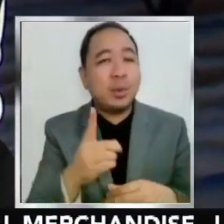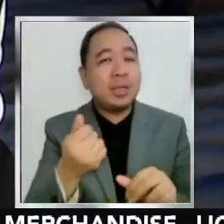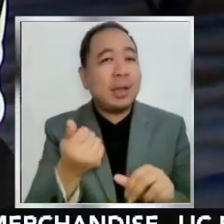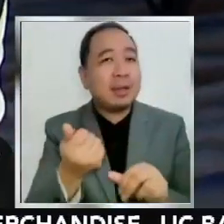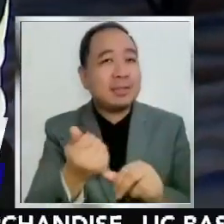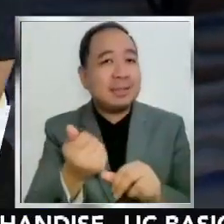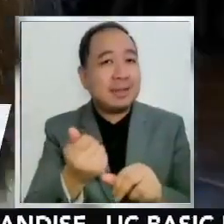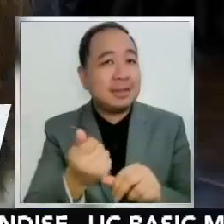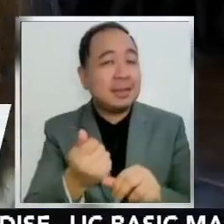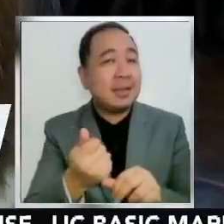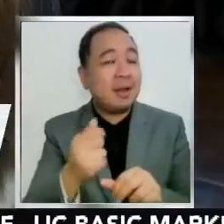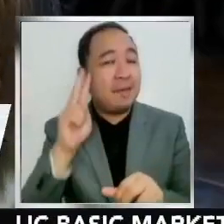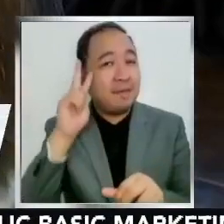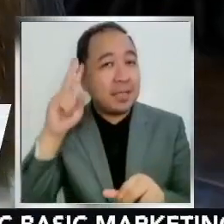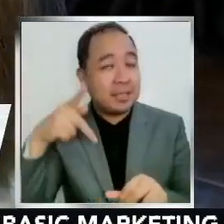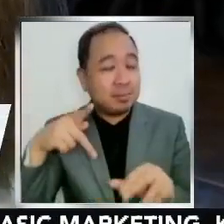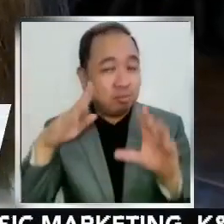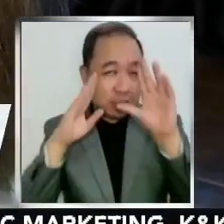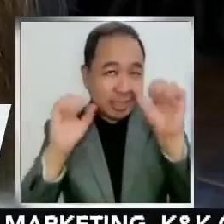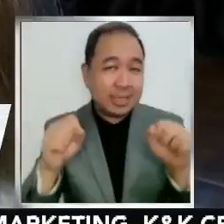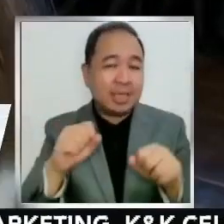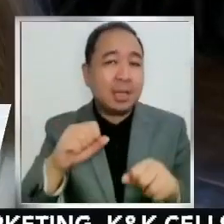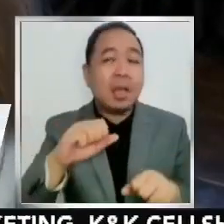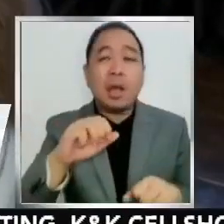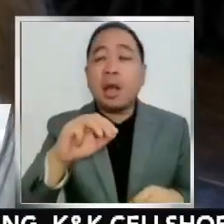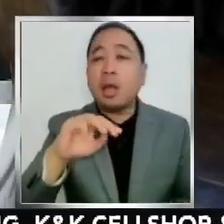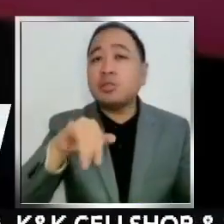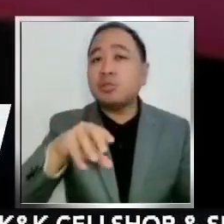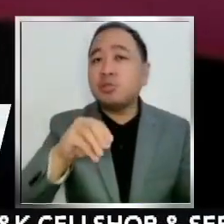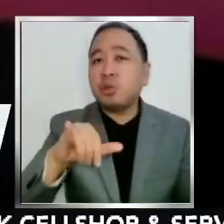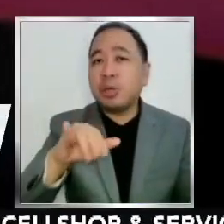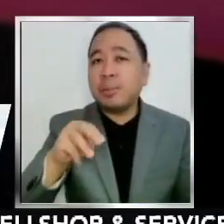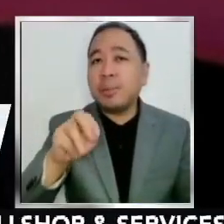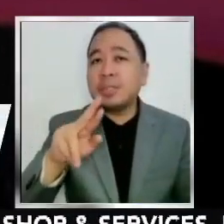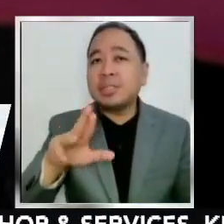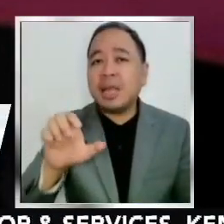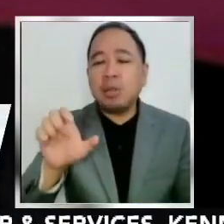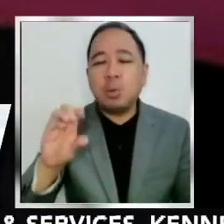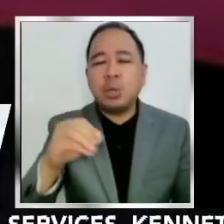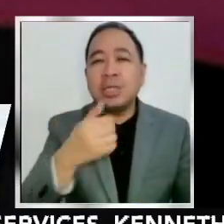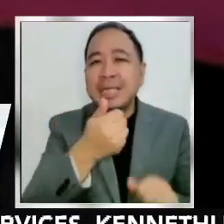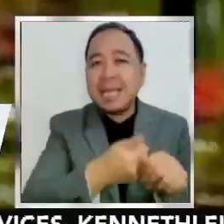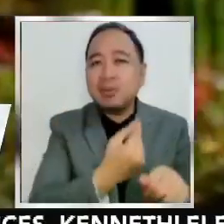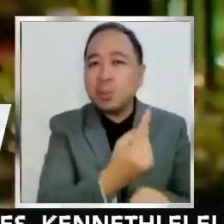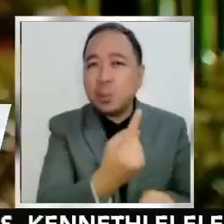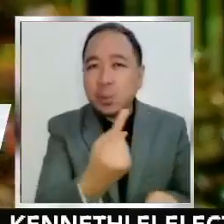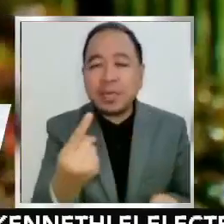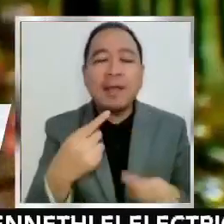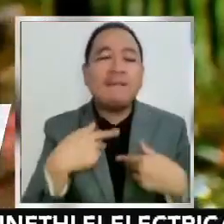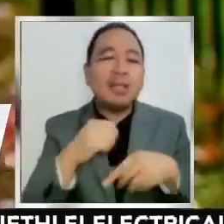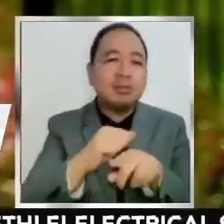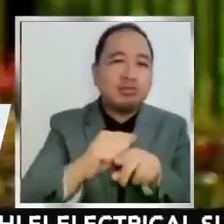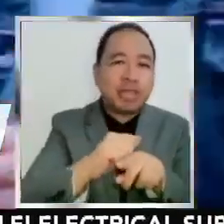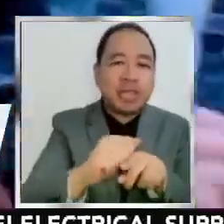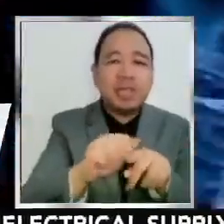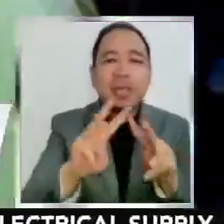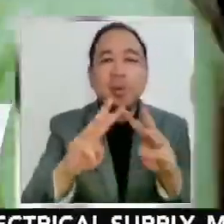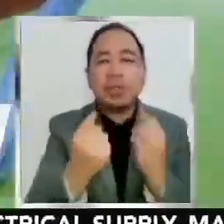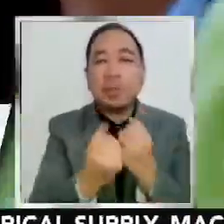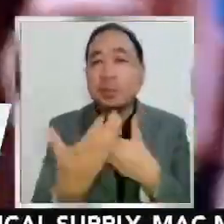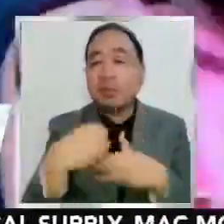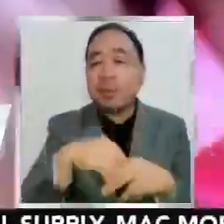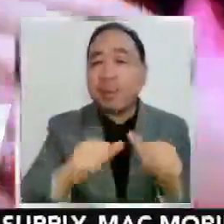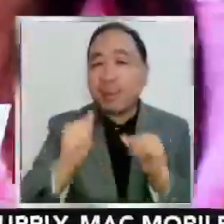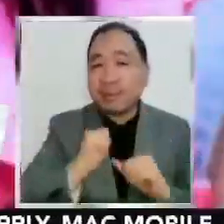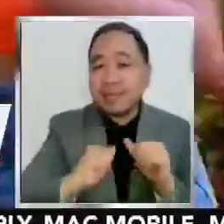Joy Marcelo, bawat isa sa kanila dumaan sa extensive training and workshop kabilang ang acting, dancing, singing,